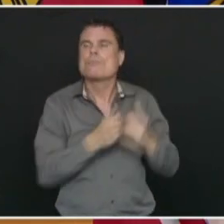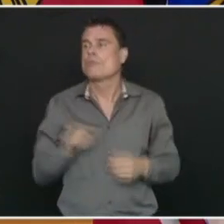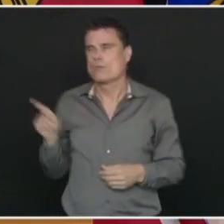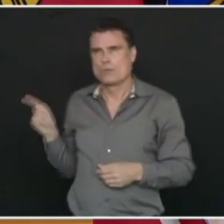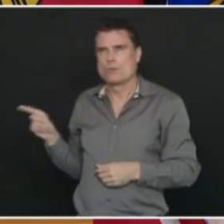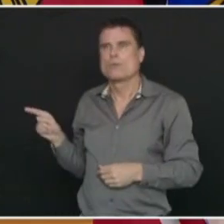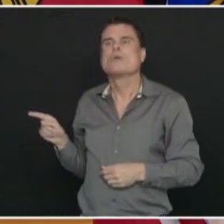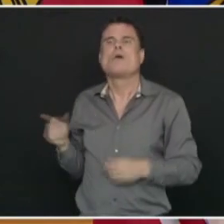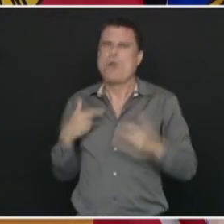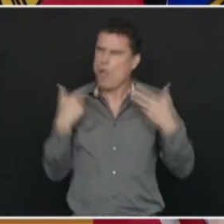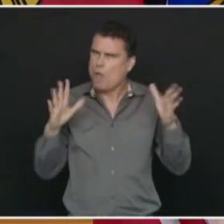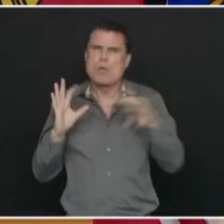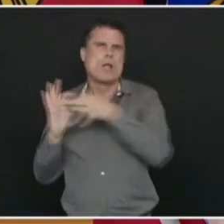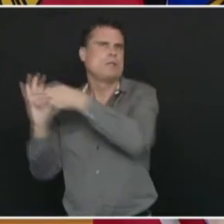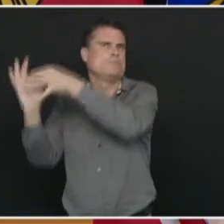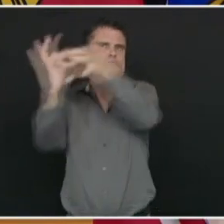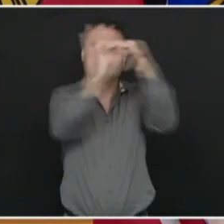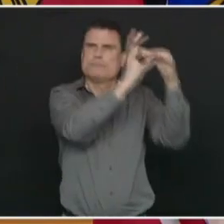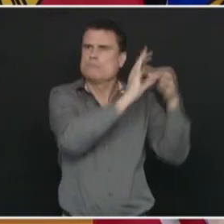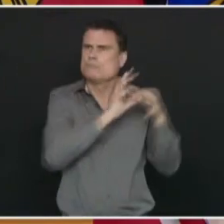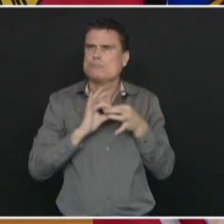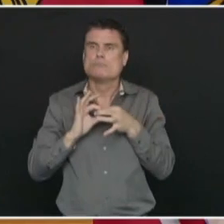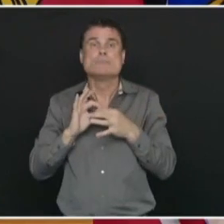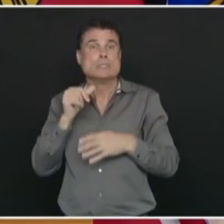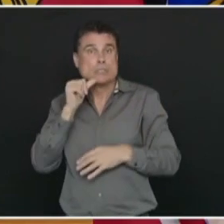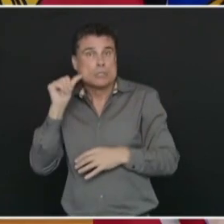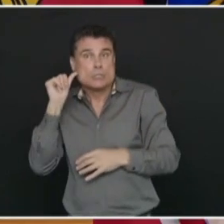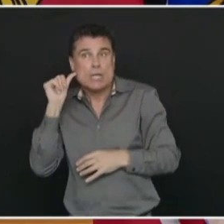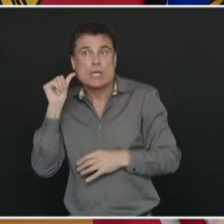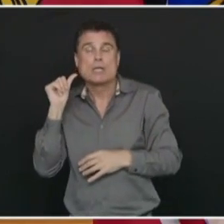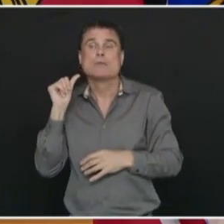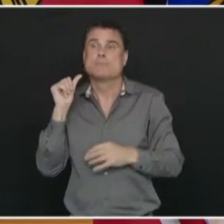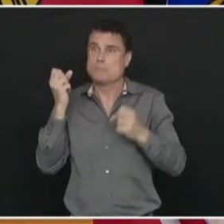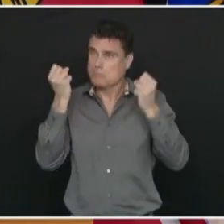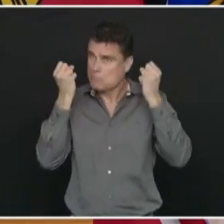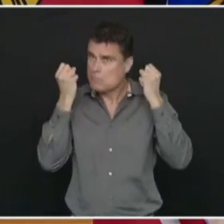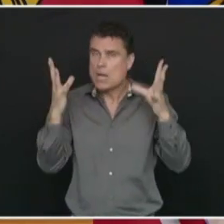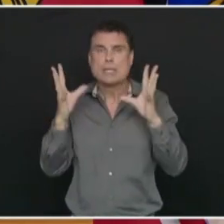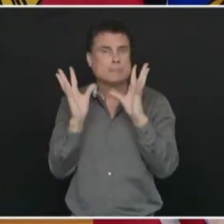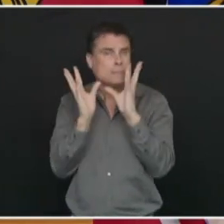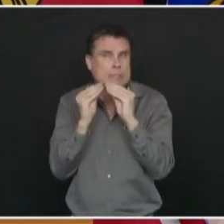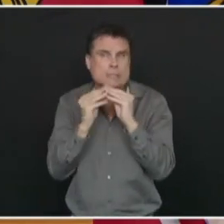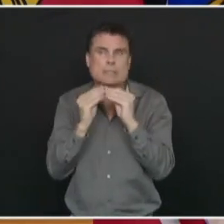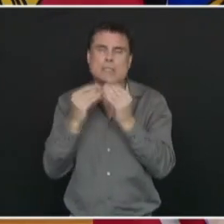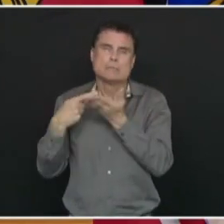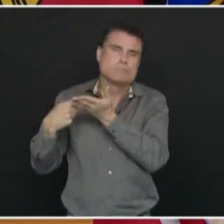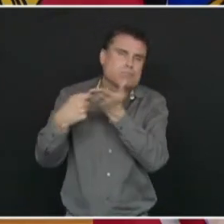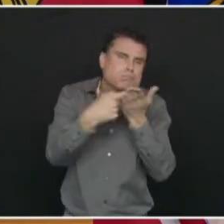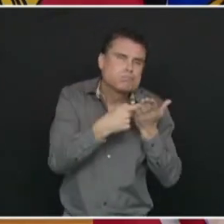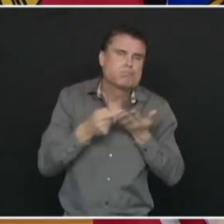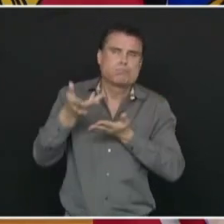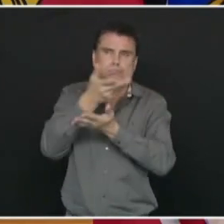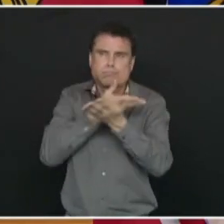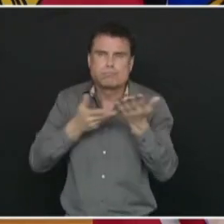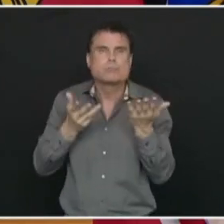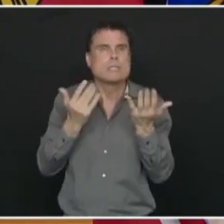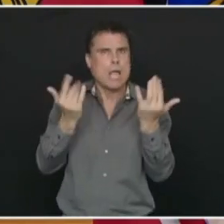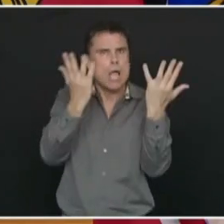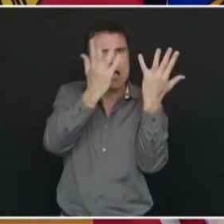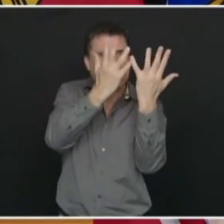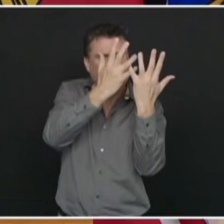country to make sure that we can make sure everybody has what they need, and that if hotspots